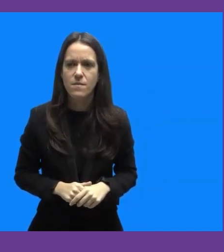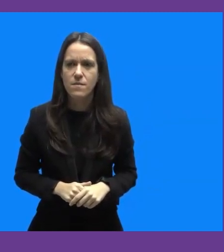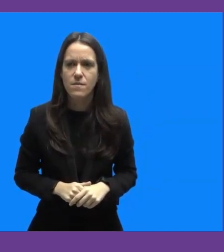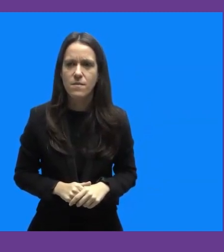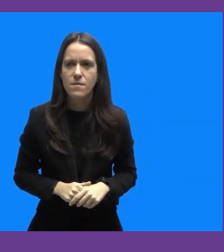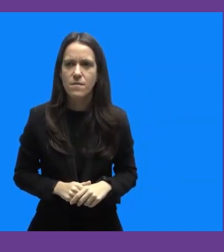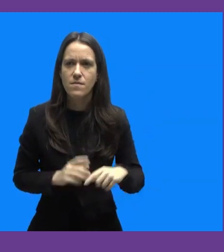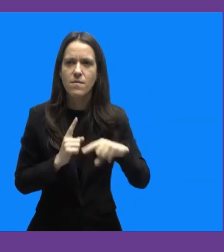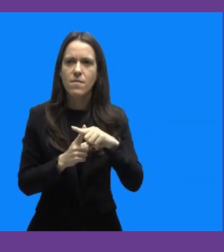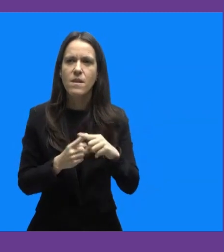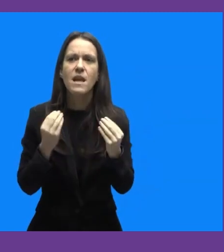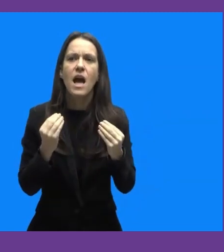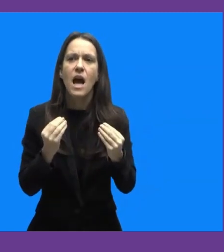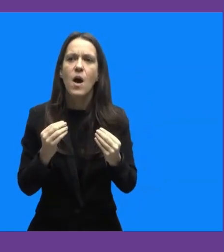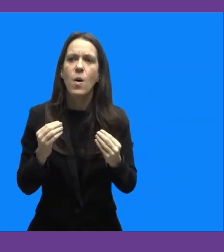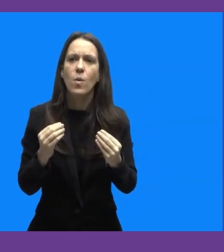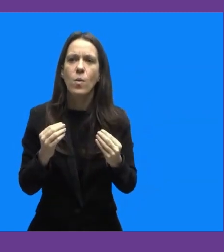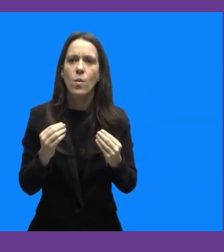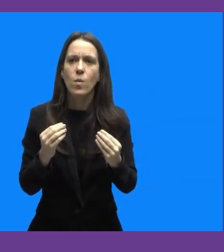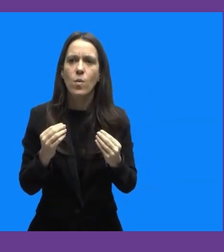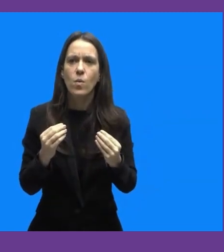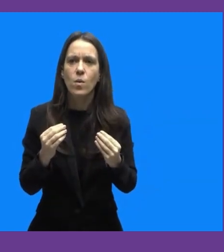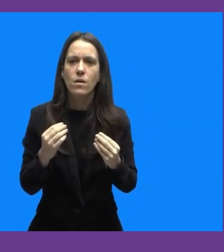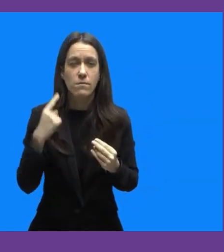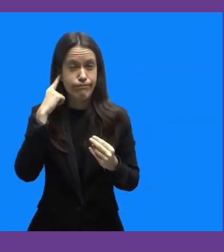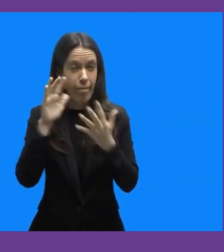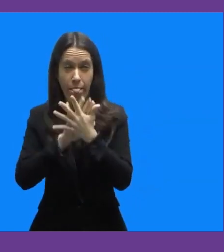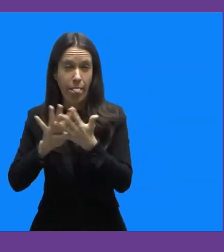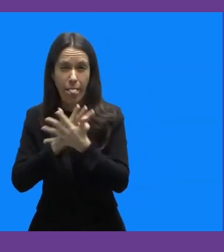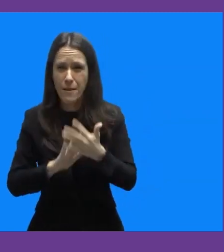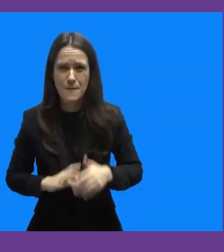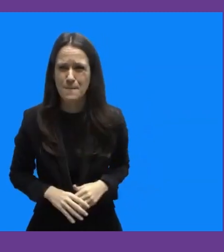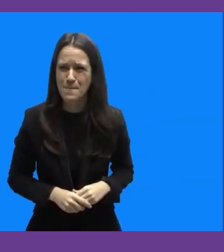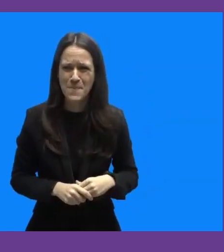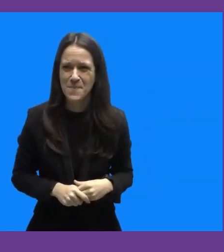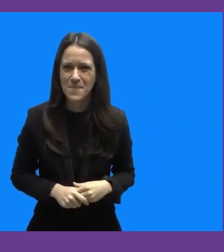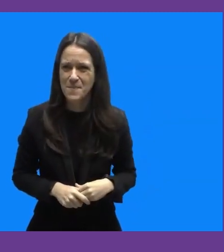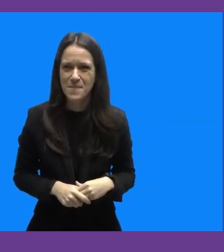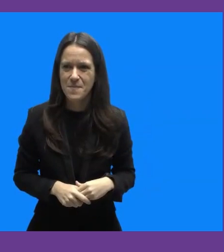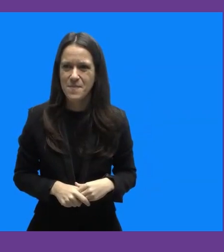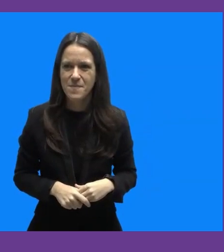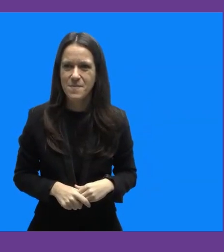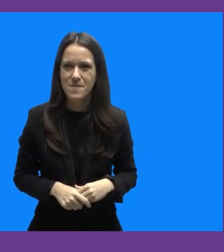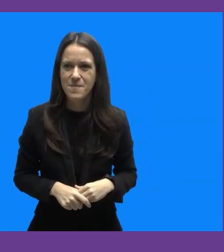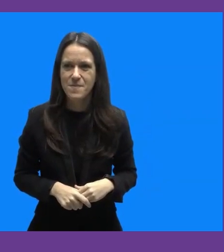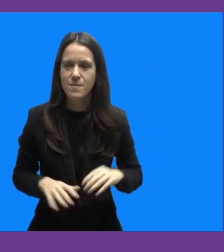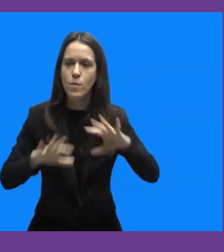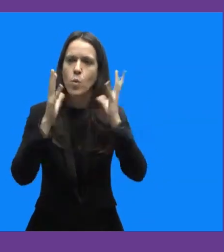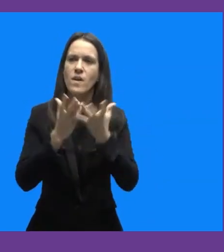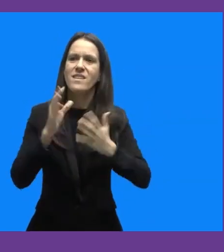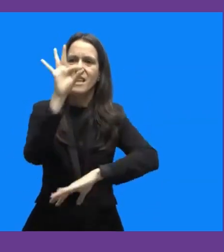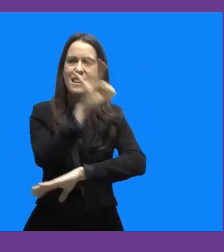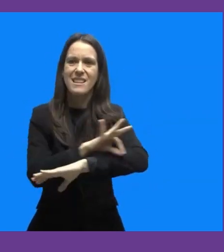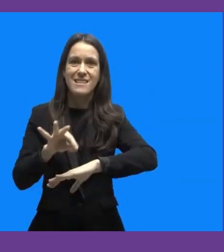and accessibility is for all. It's not just for persons with disabilities. So if I am a student who